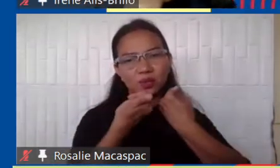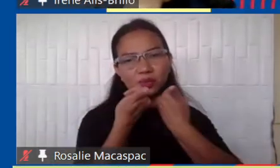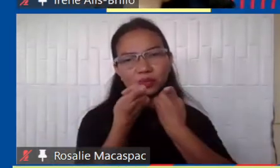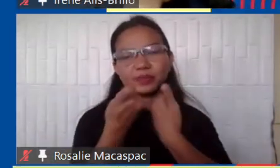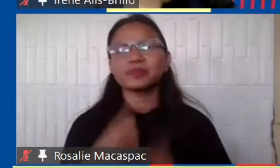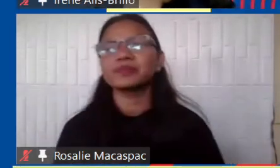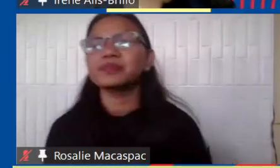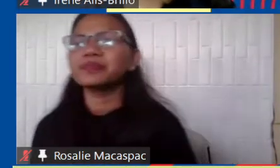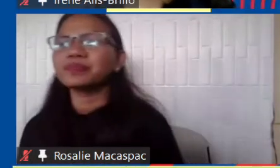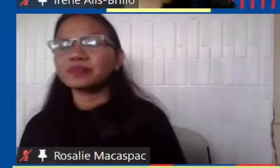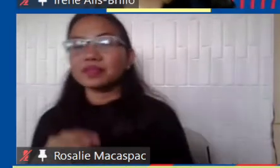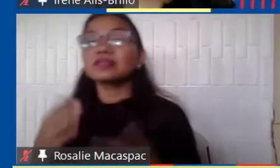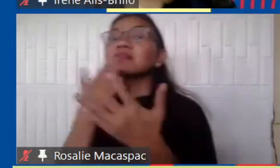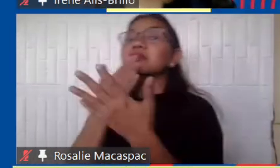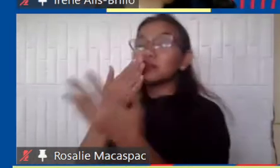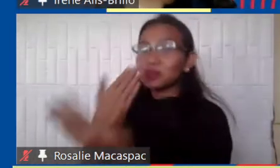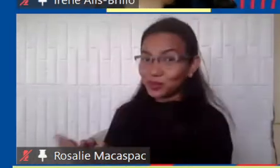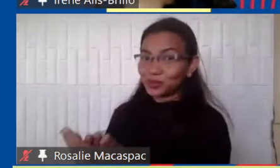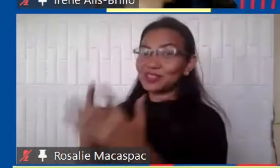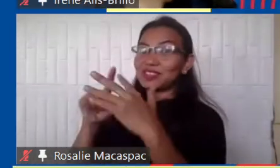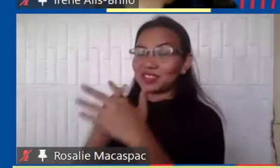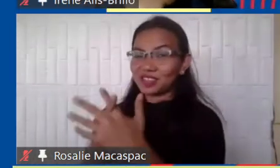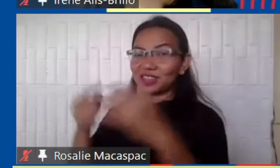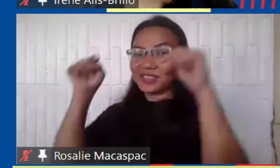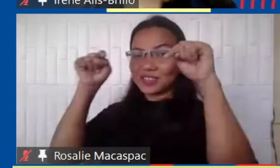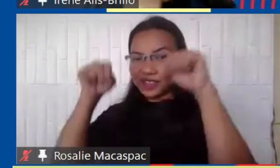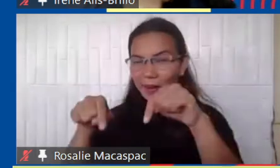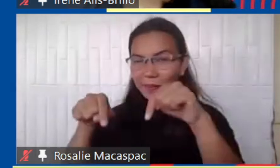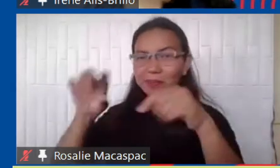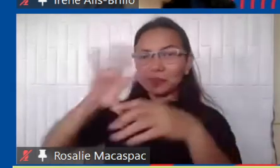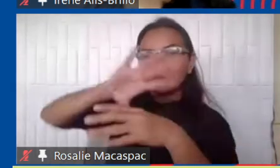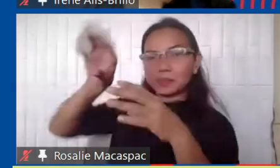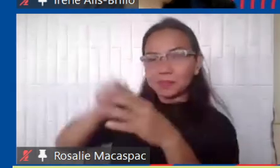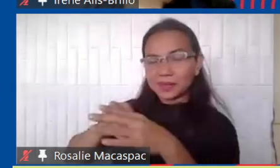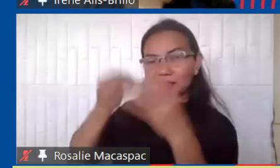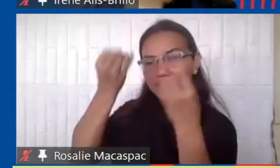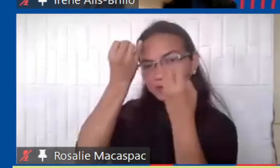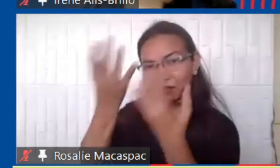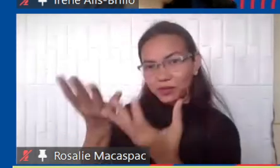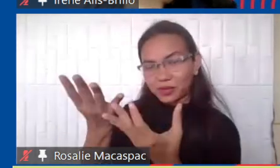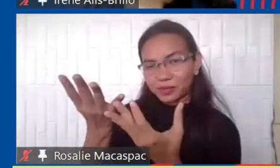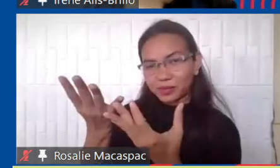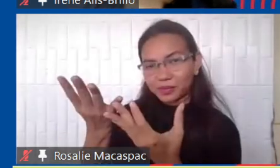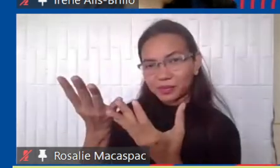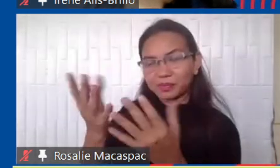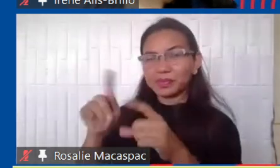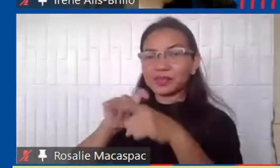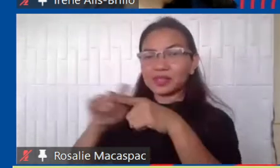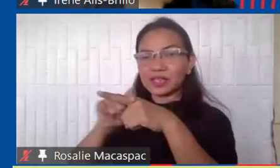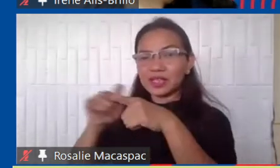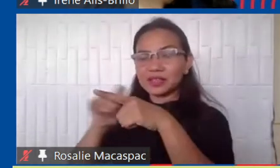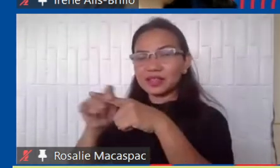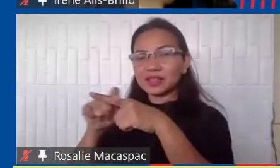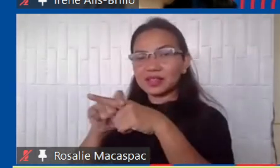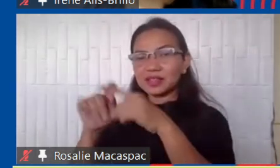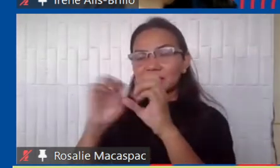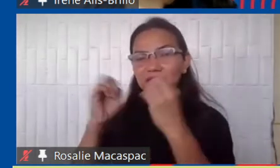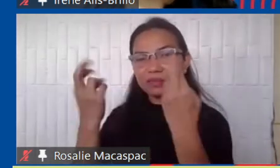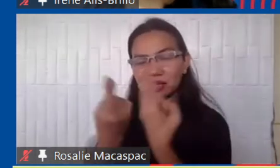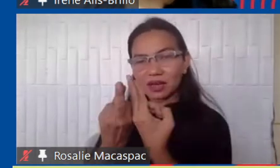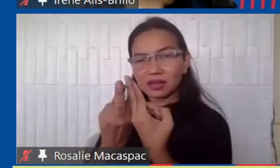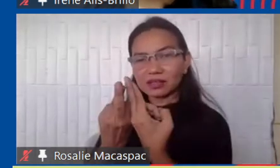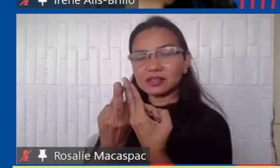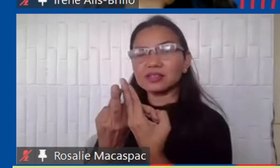This is a good start, no? Attending webinars and being informed. Next is, as I mentioned earlier, network.